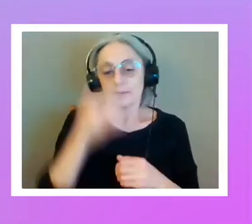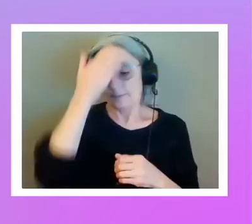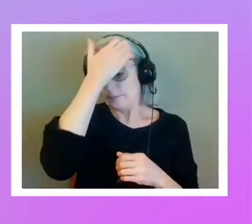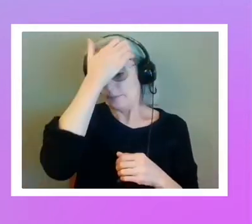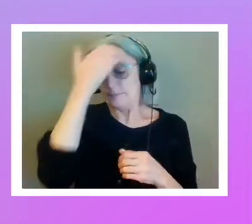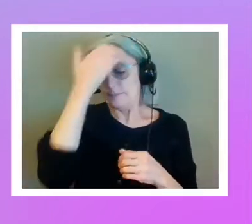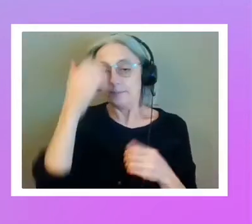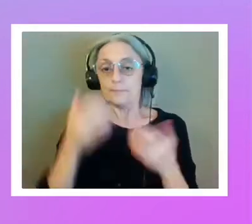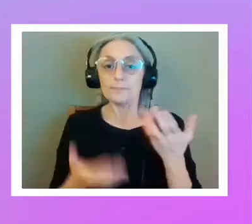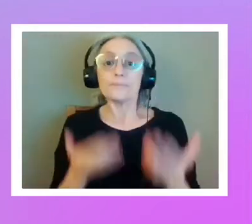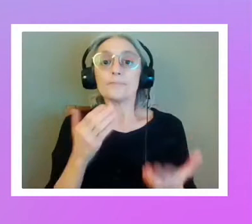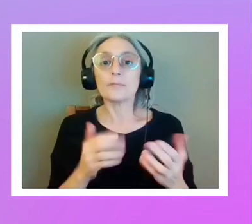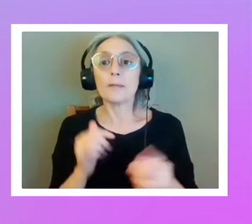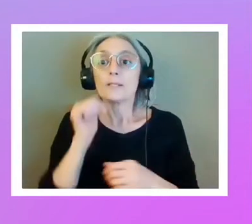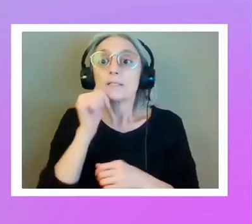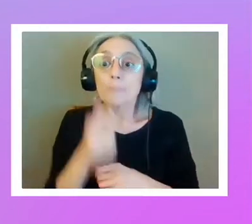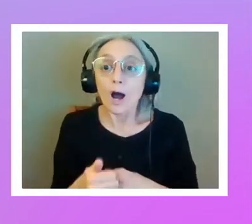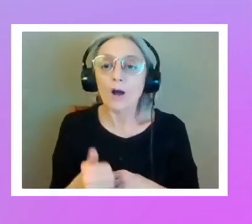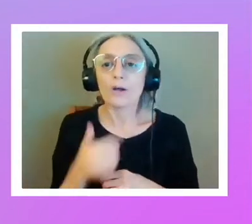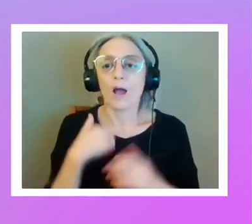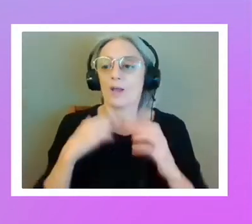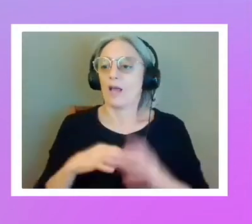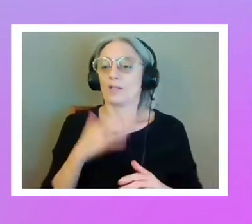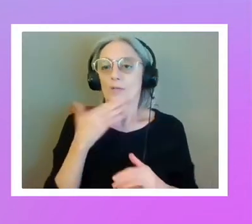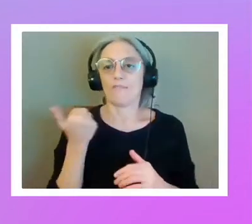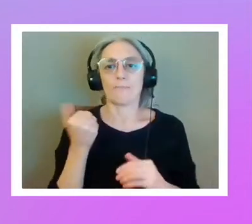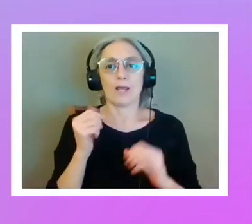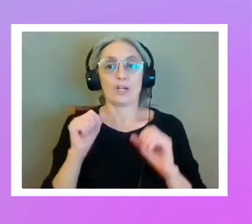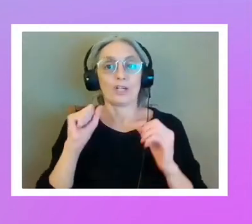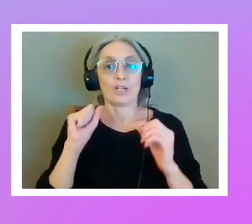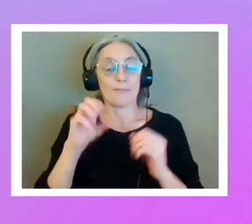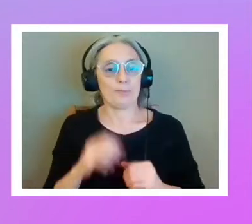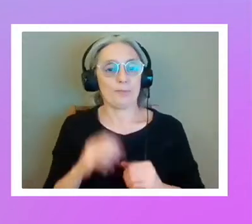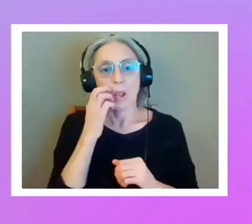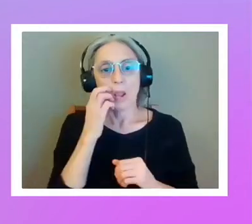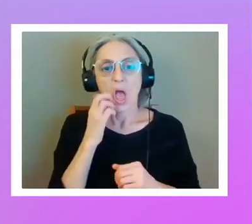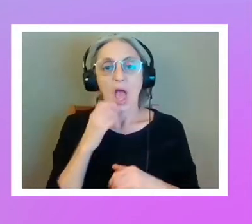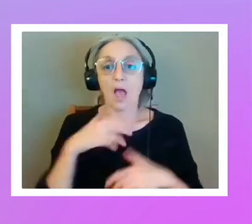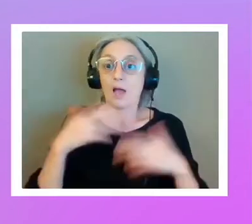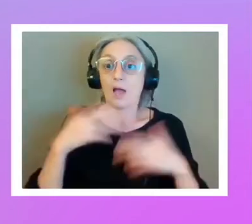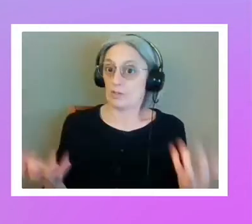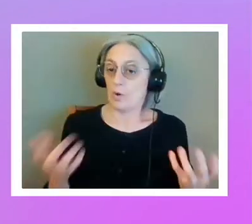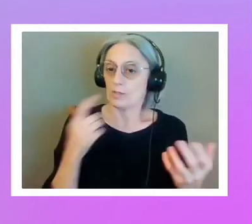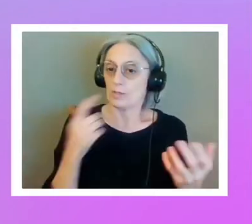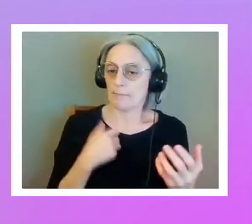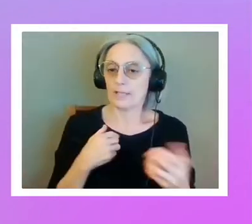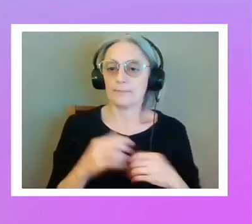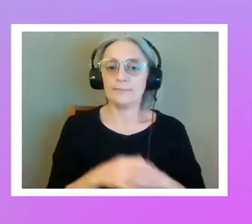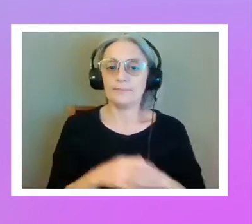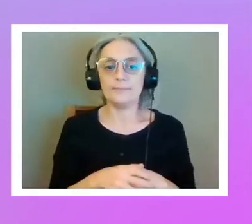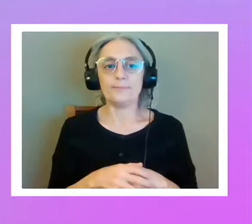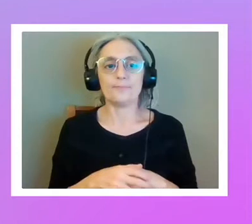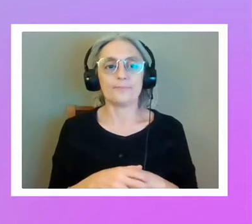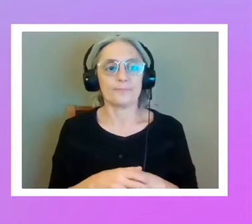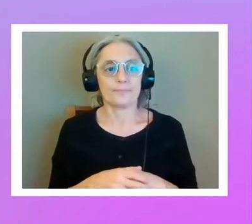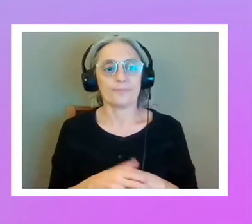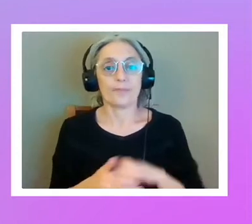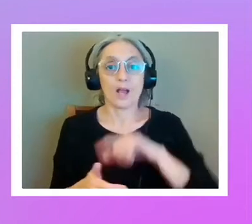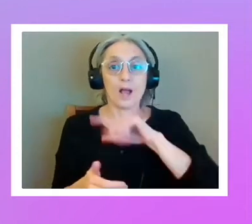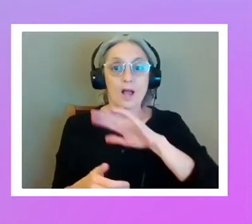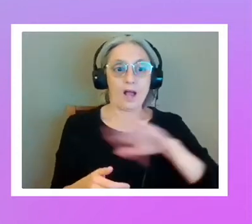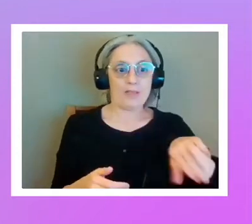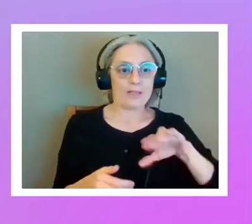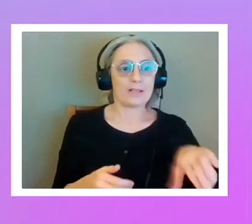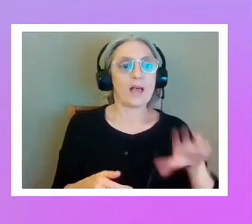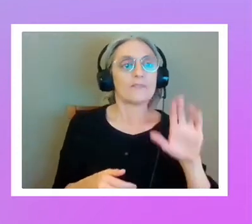our clients have better input? So tell me, can you tell that the image on the left that says